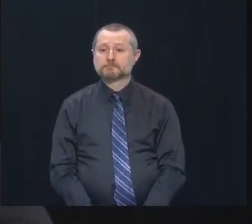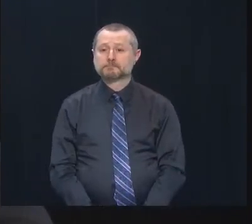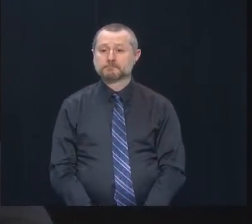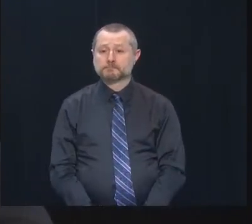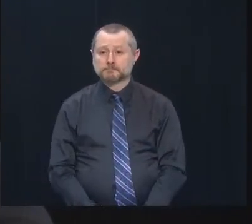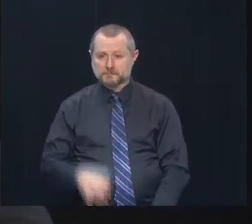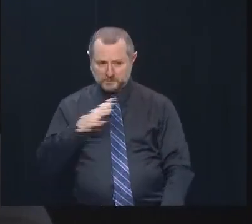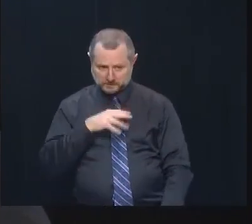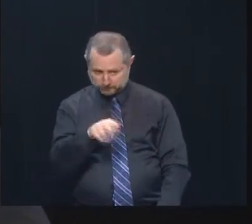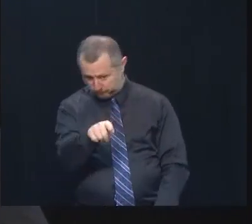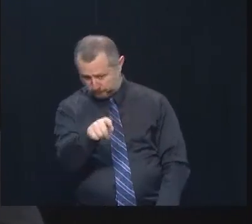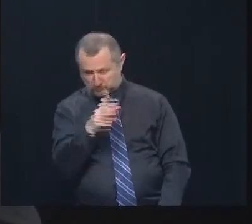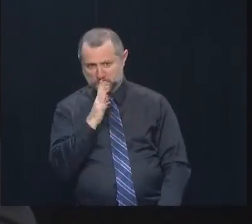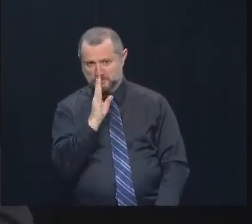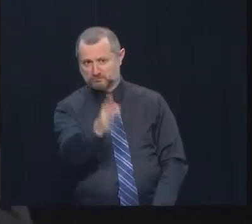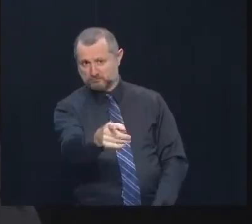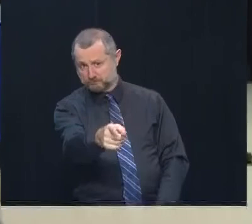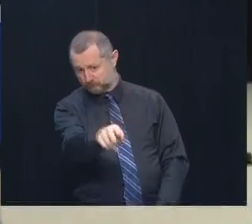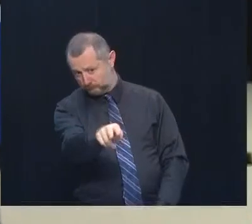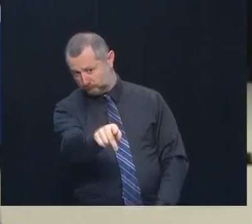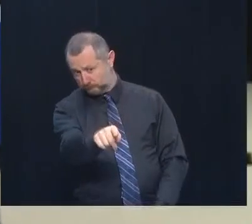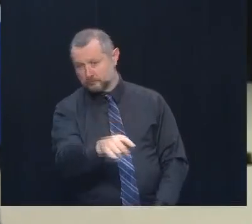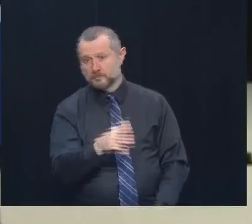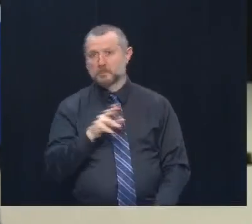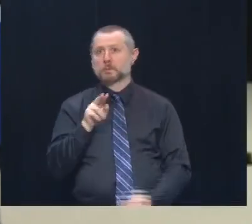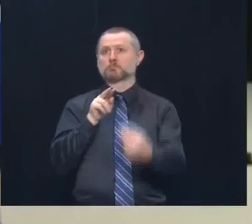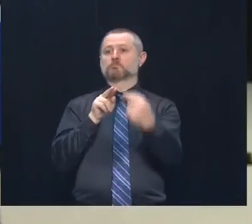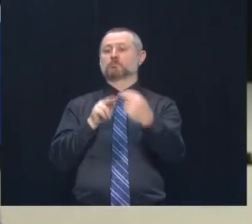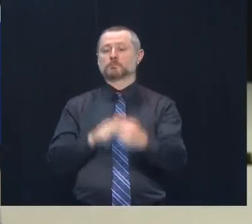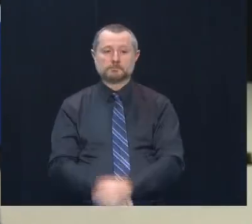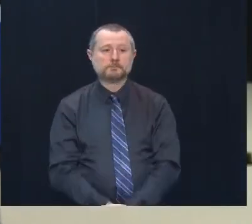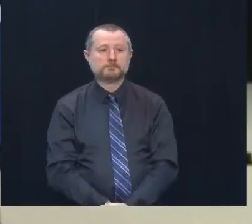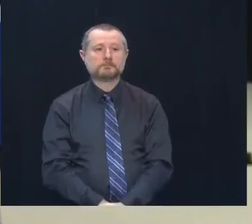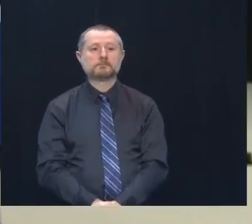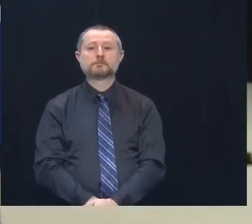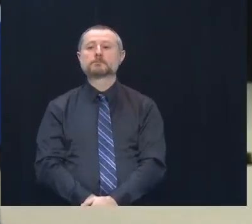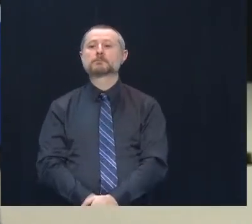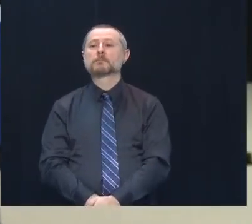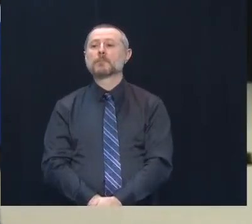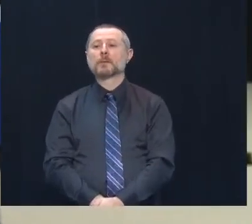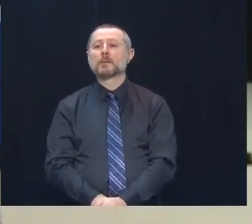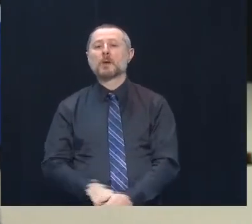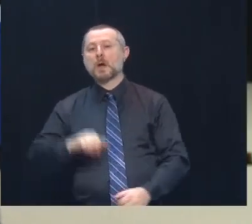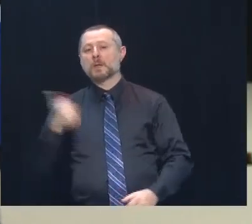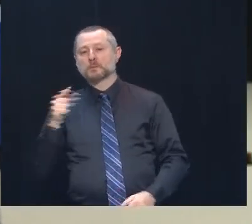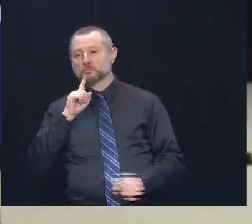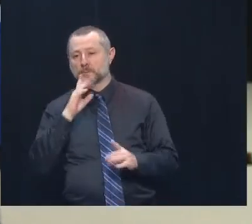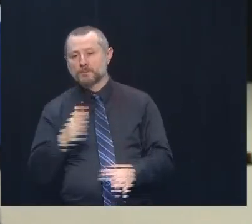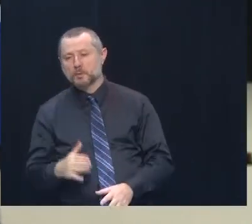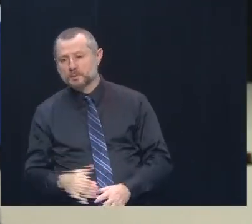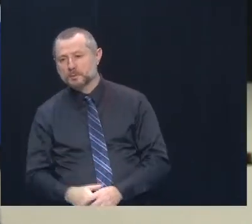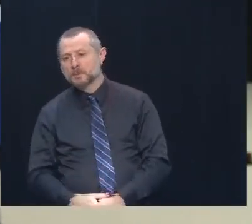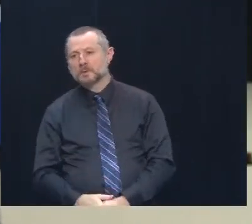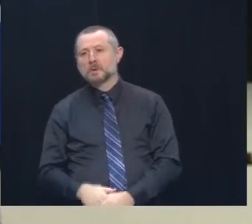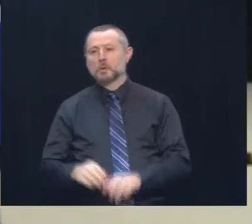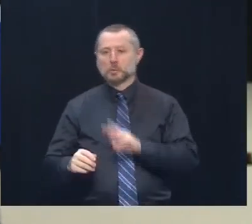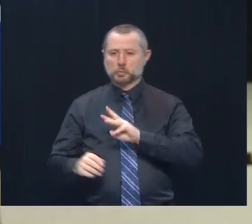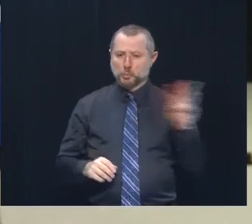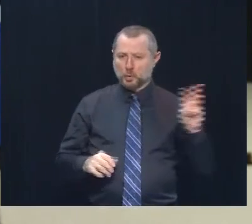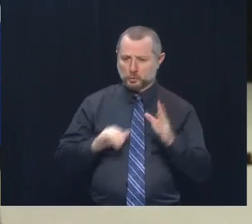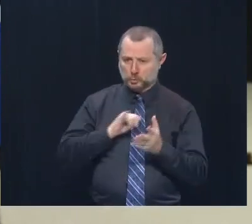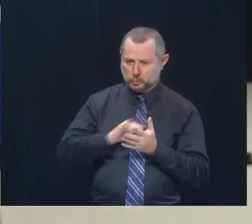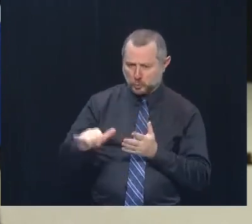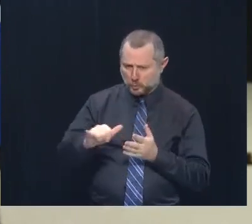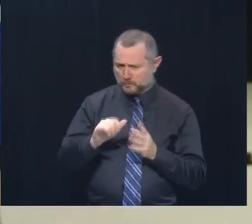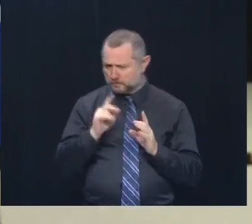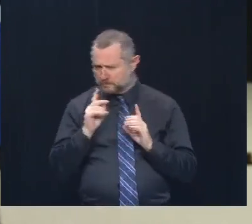Governor, can you clarify your comments recently that Western New York hasn't felt the full wrath of COVID? That offended a lot of people who have